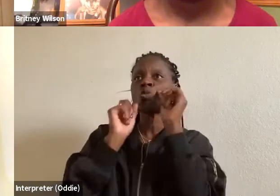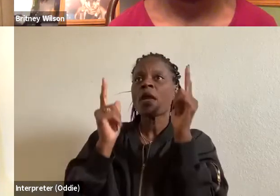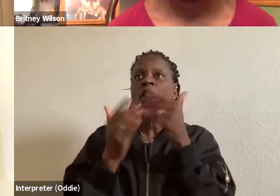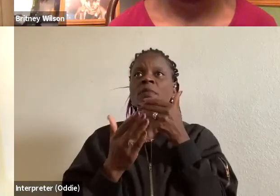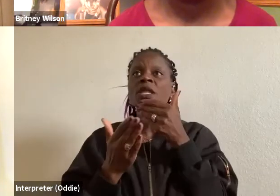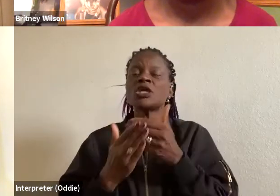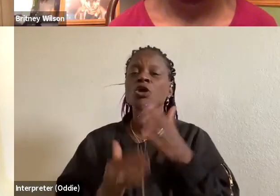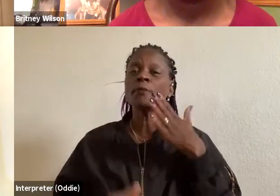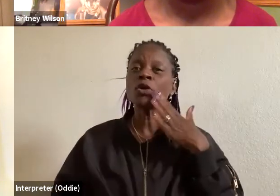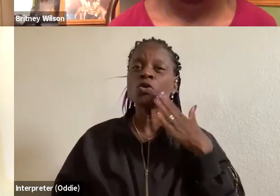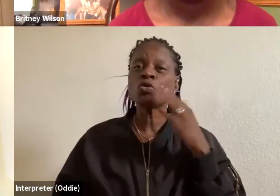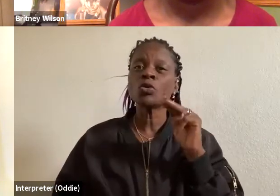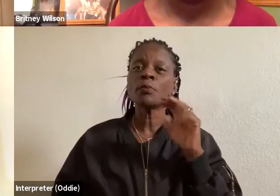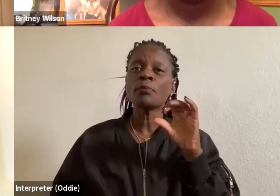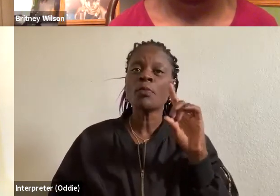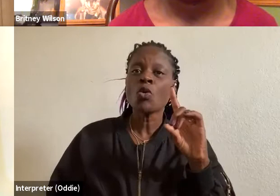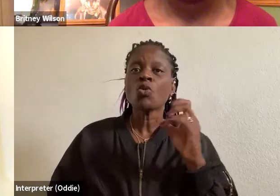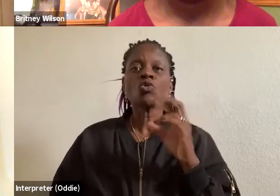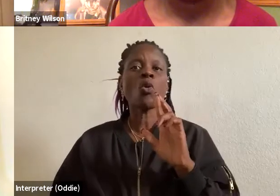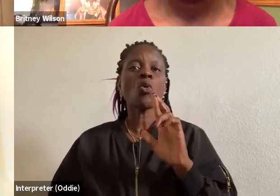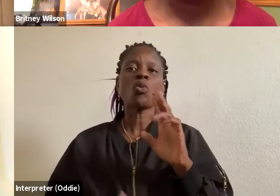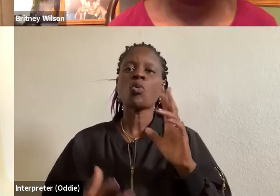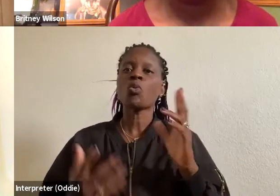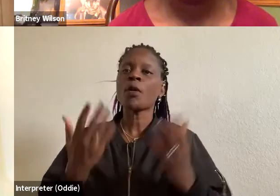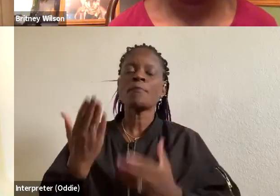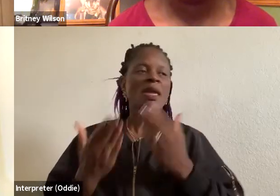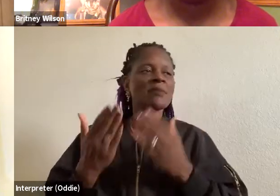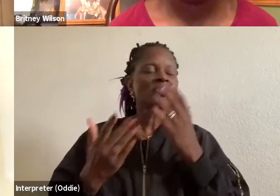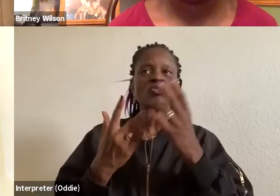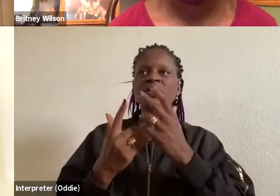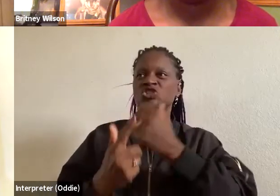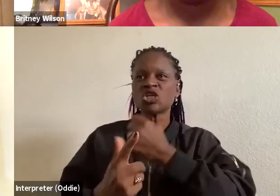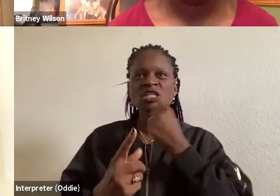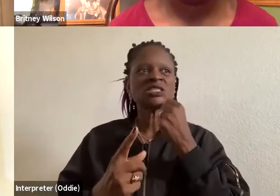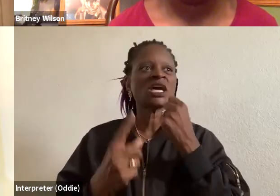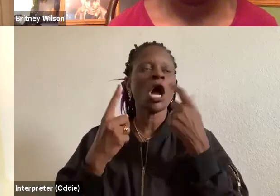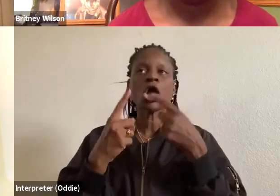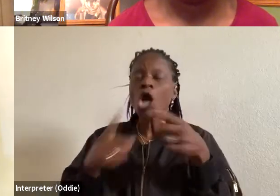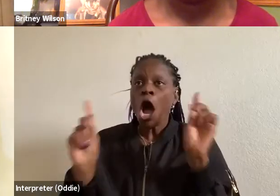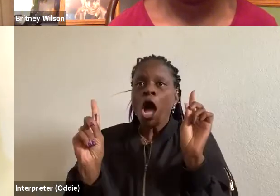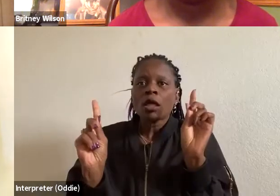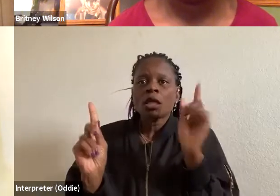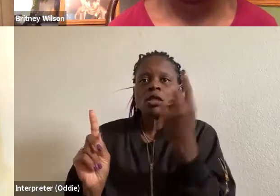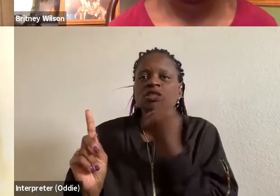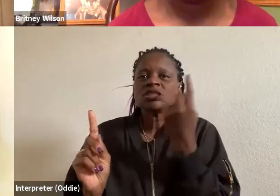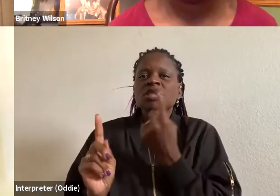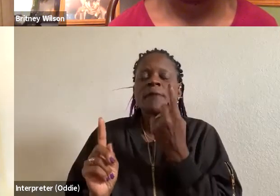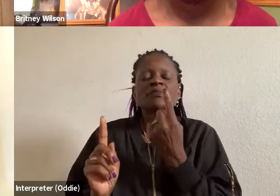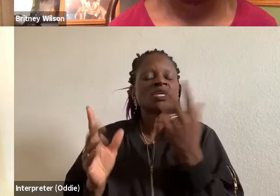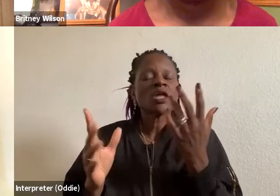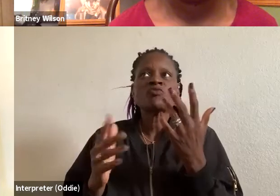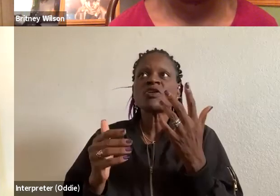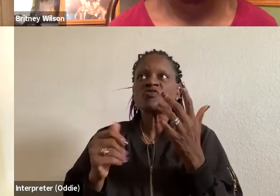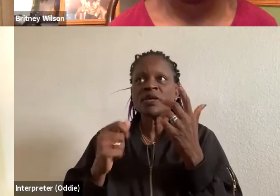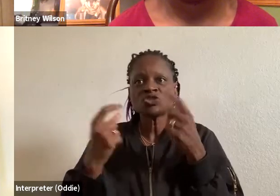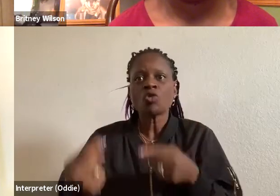that we nailed an incredible accomplishment. You know, we have the right to experience Black disabled joy and to have